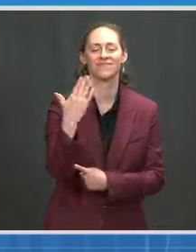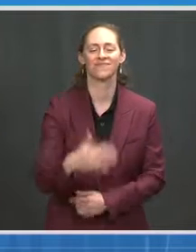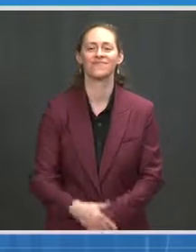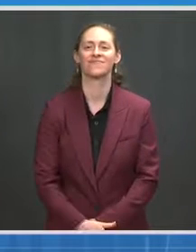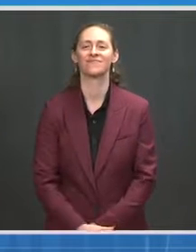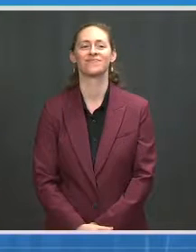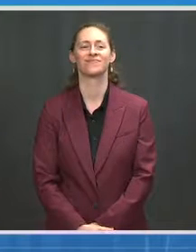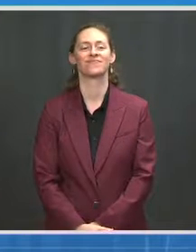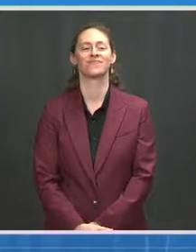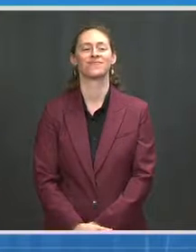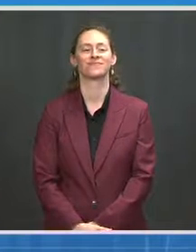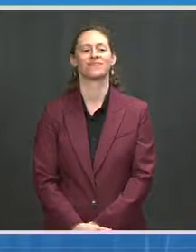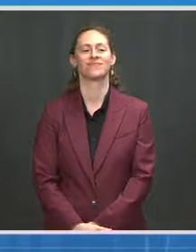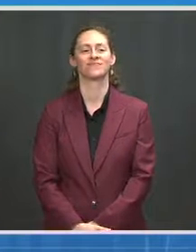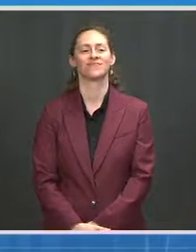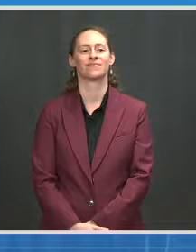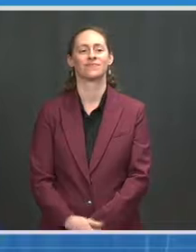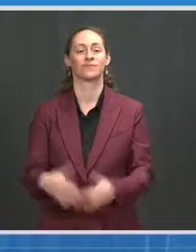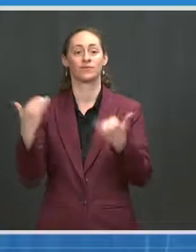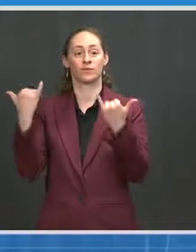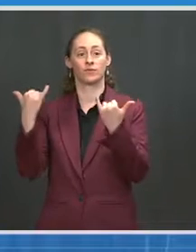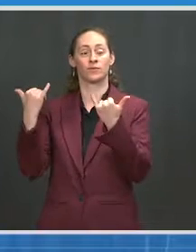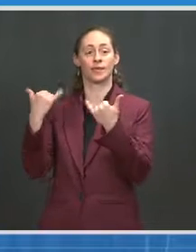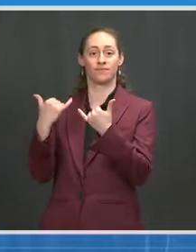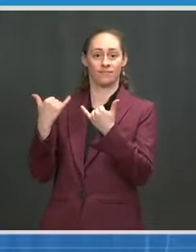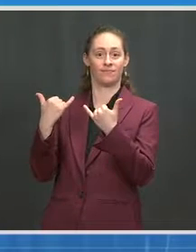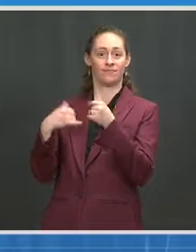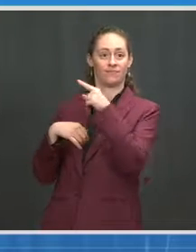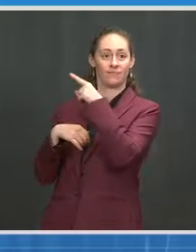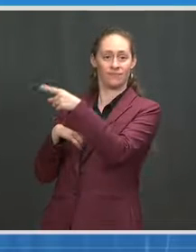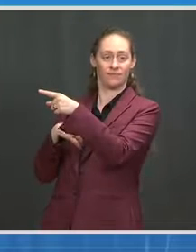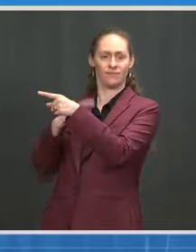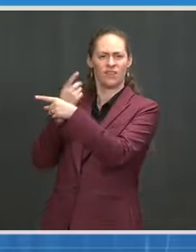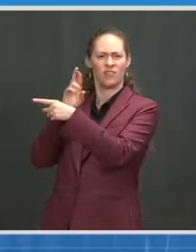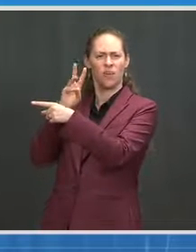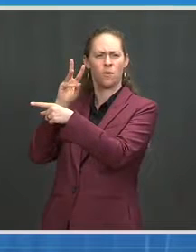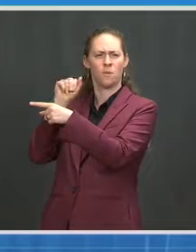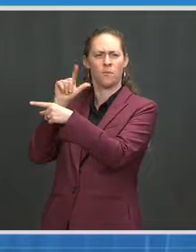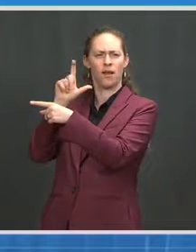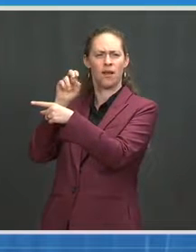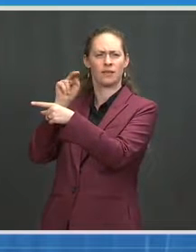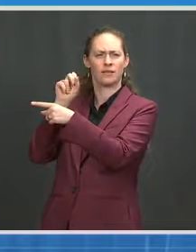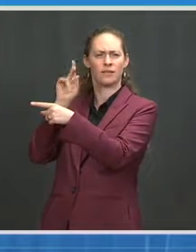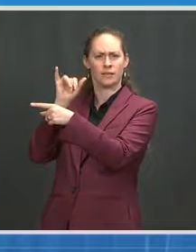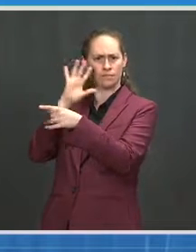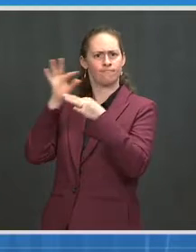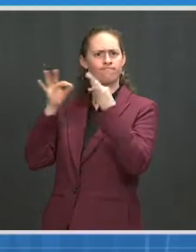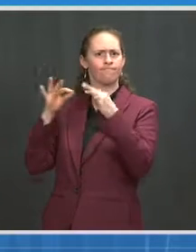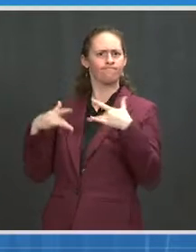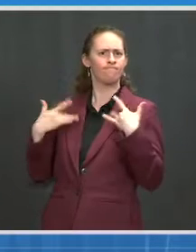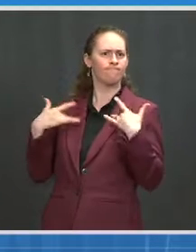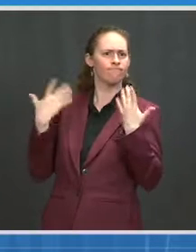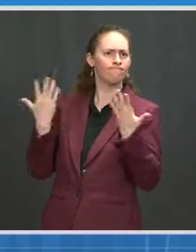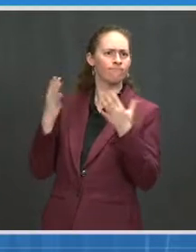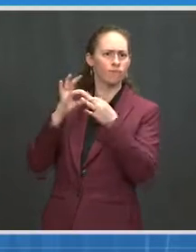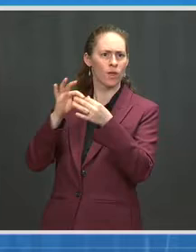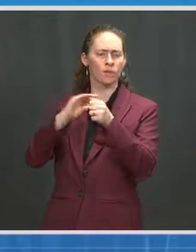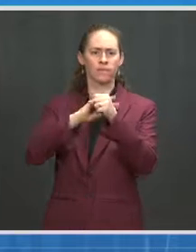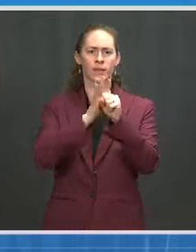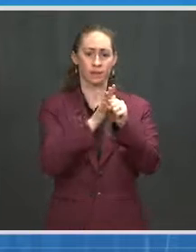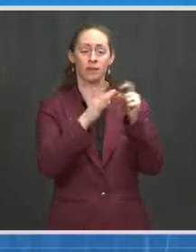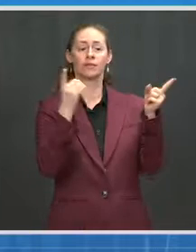Today, Dr. Walensky will provide us with an update on the state of the pandemic. Dr. Fauci will provide an update on the latest